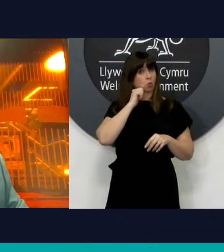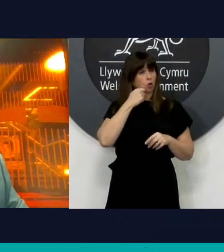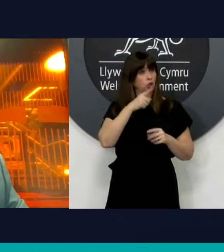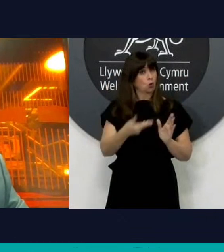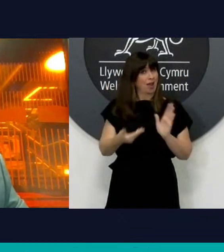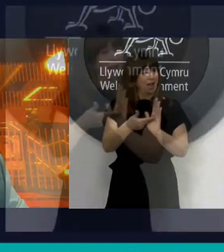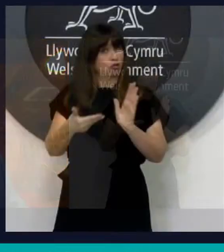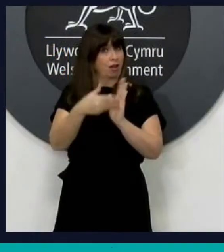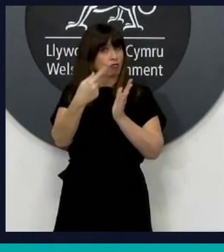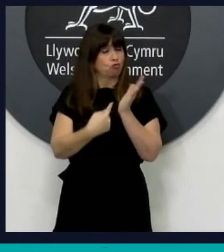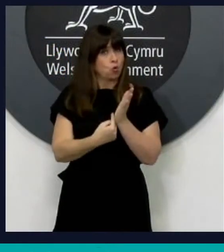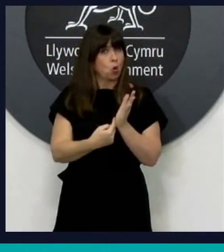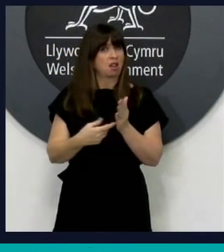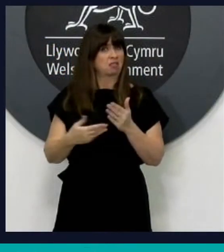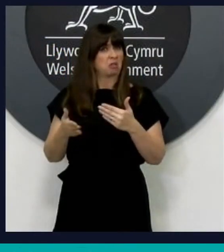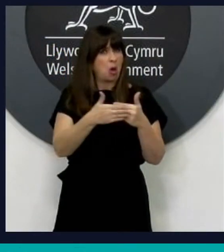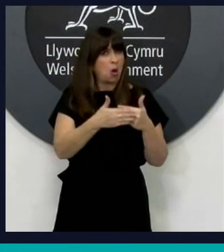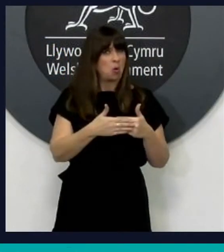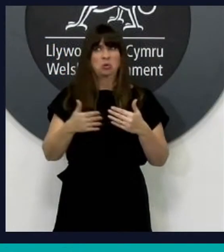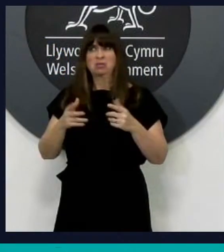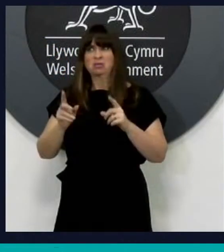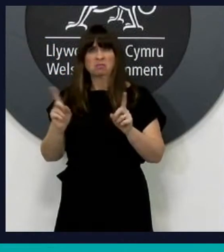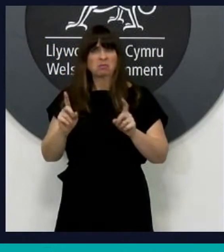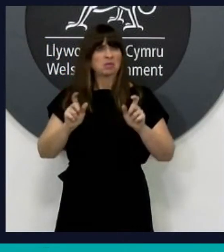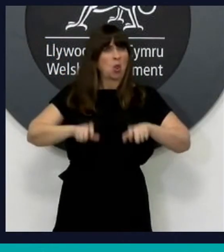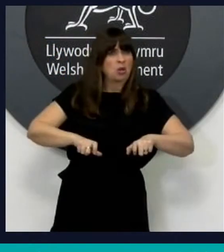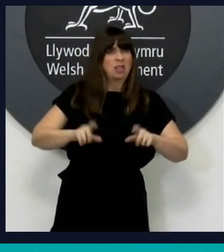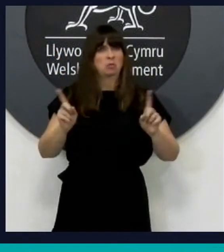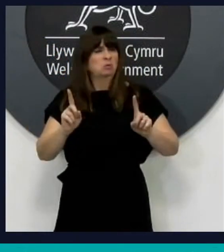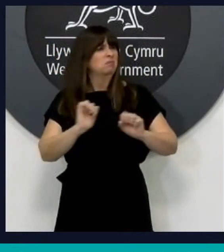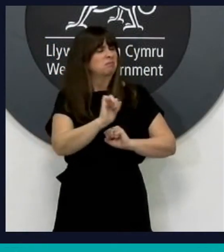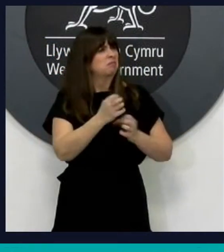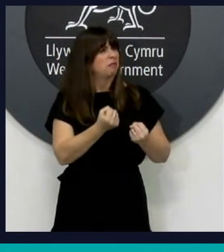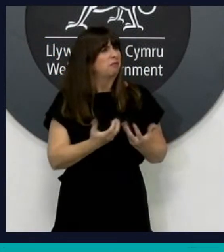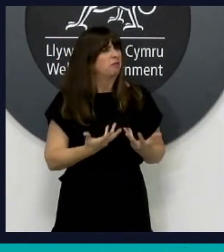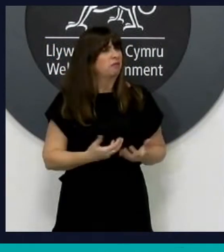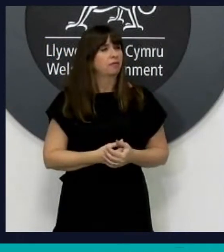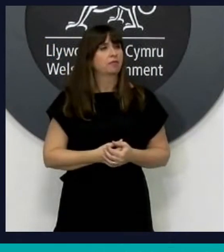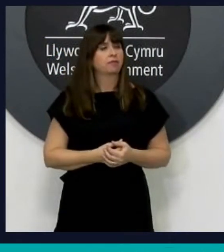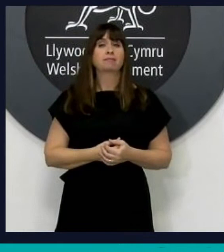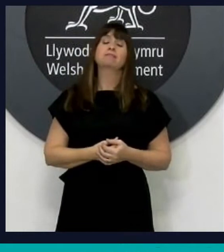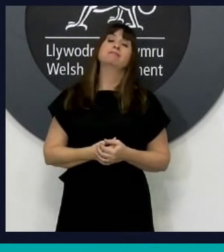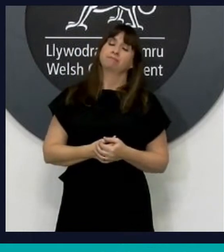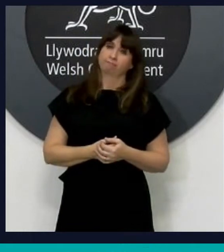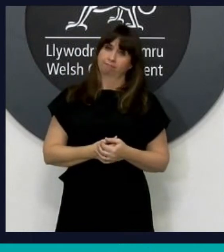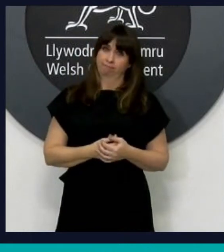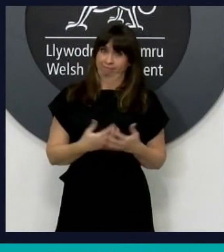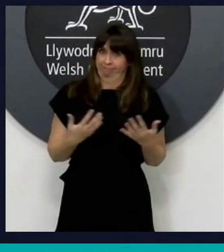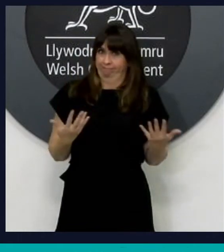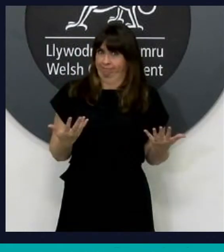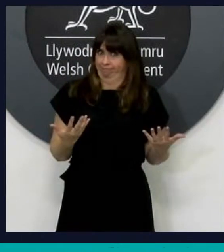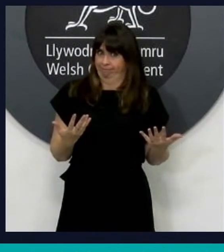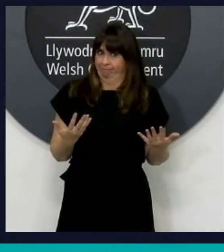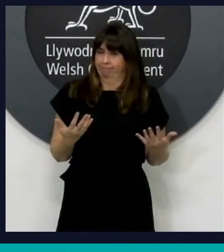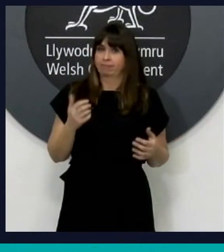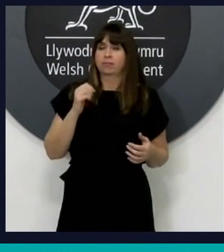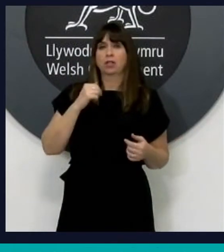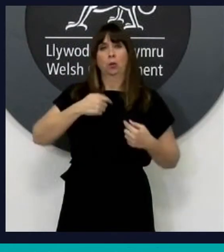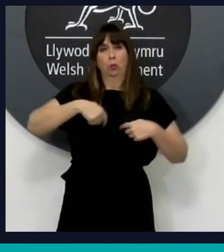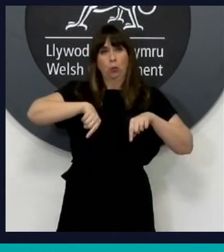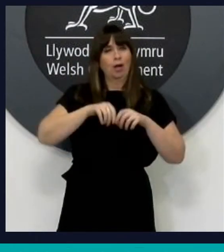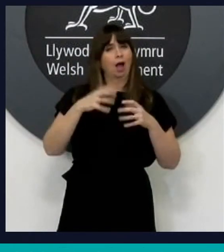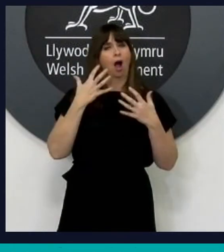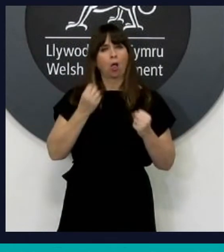restrictions you'd be considering? Thanks very much, Owen. And just to be clear that we will be, of course, considering these new